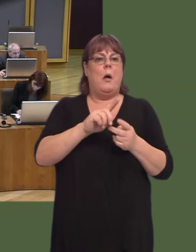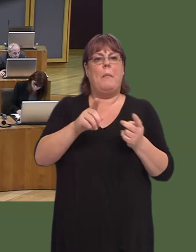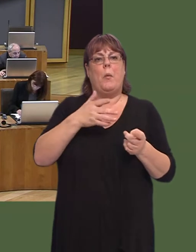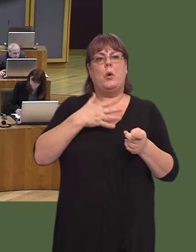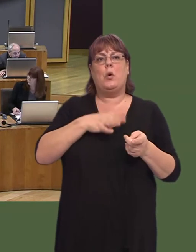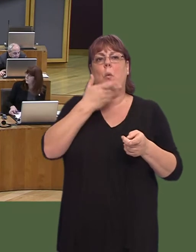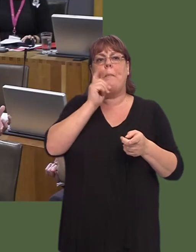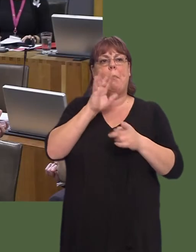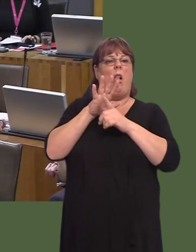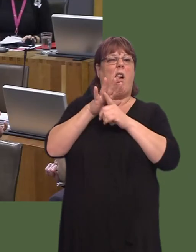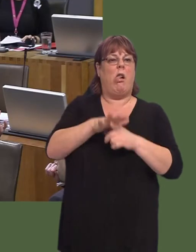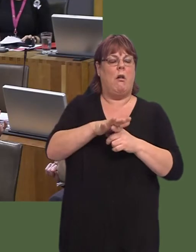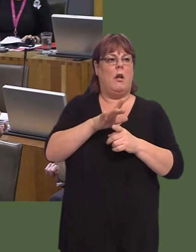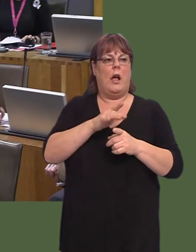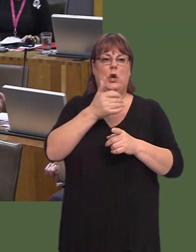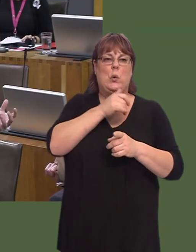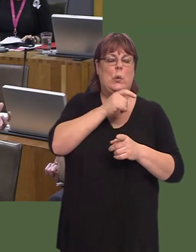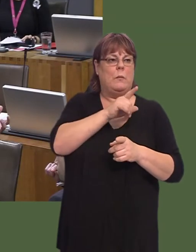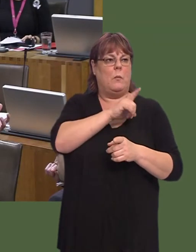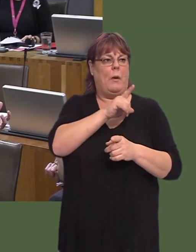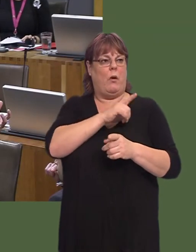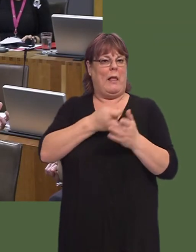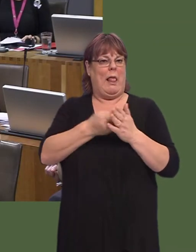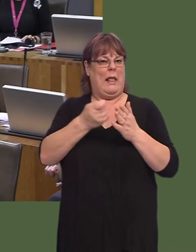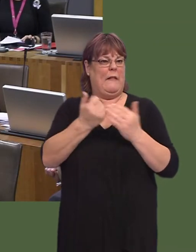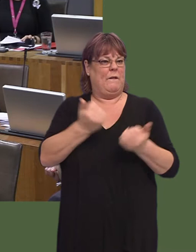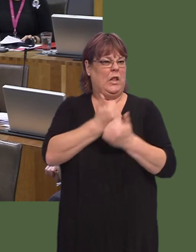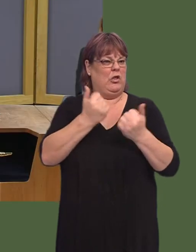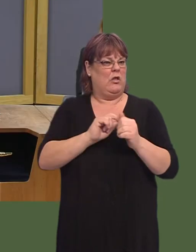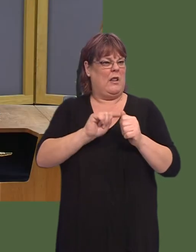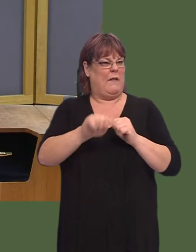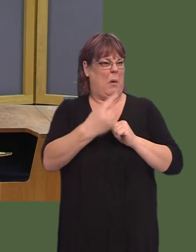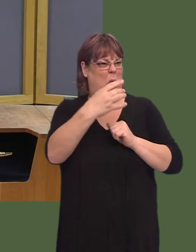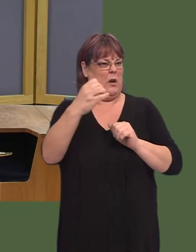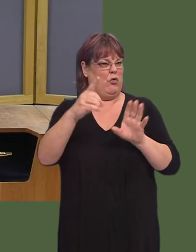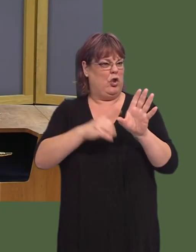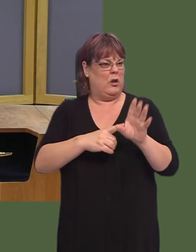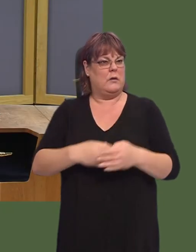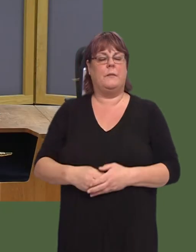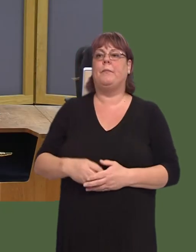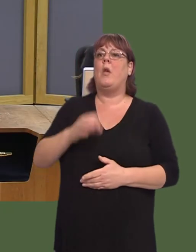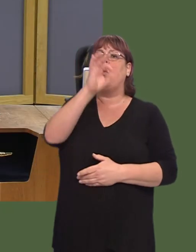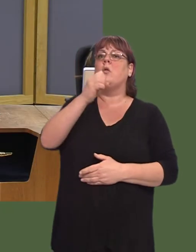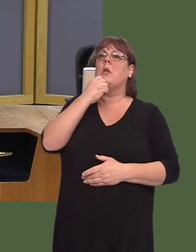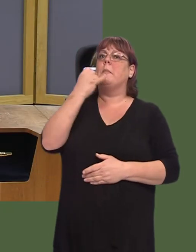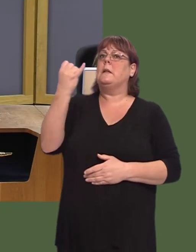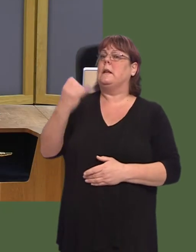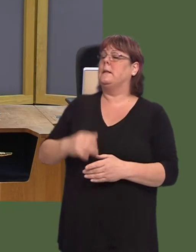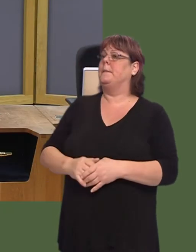are not exploited when leases come to an end, quite often after a period of more than a century. Question 6, Paul